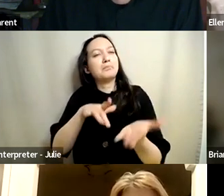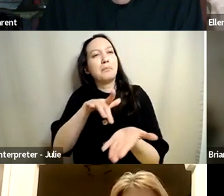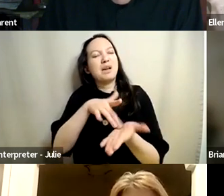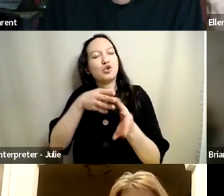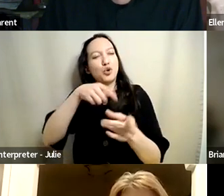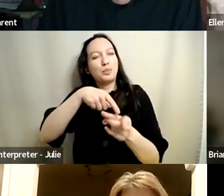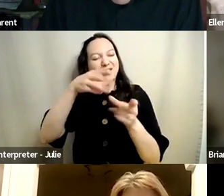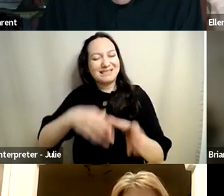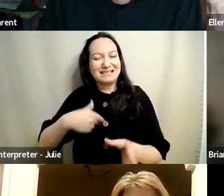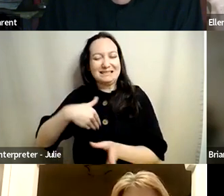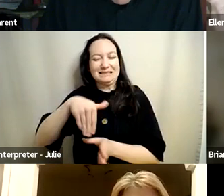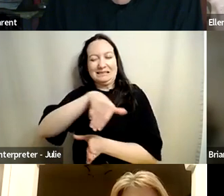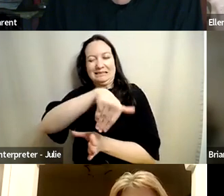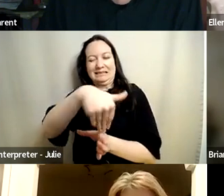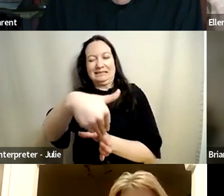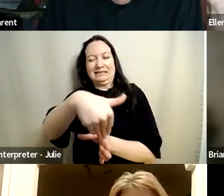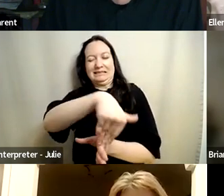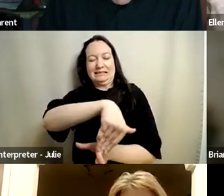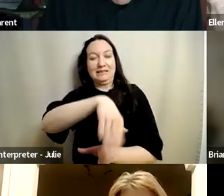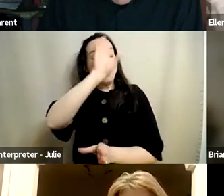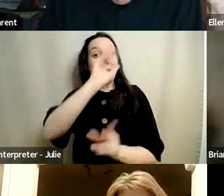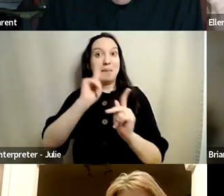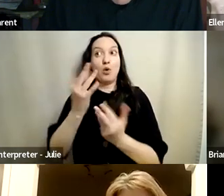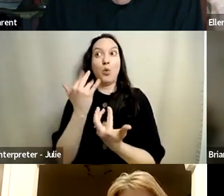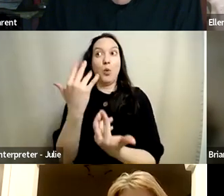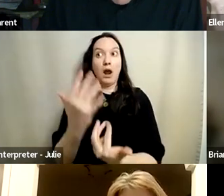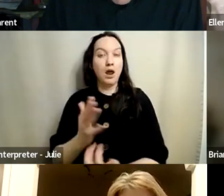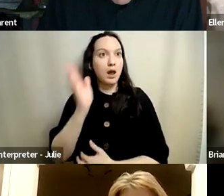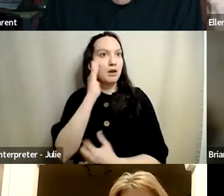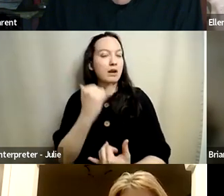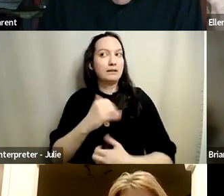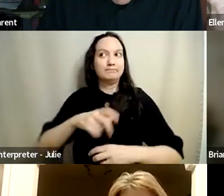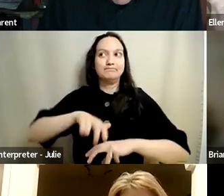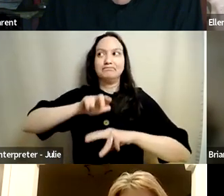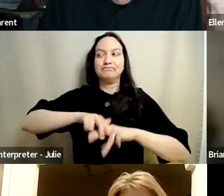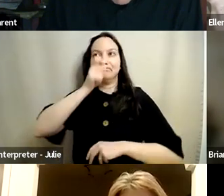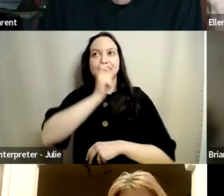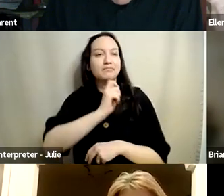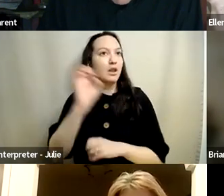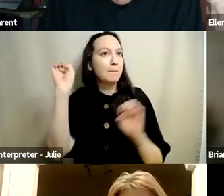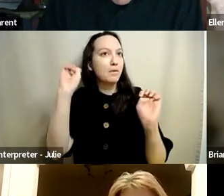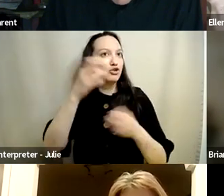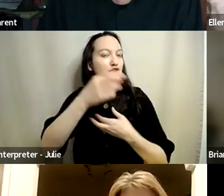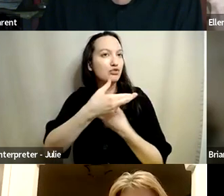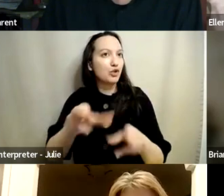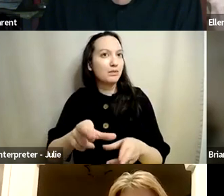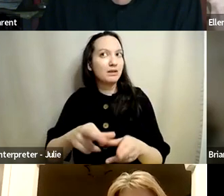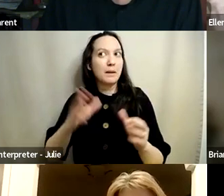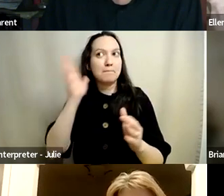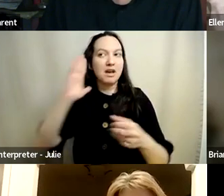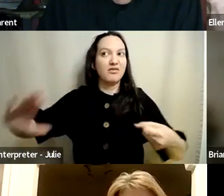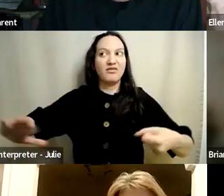one, because of course, you know, there's people waiting for beds right now, sitting in emergency rooms on bed search to get to an